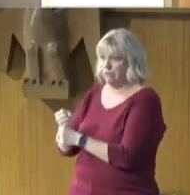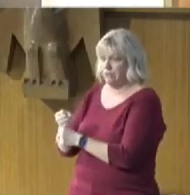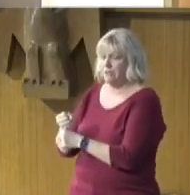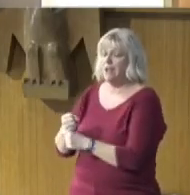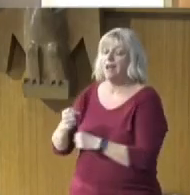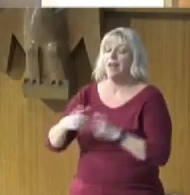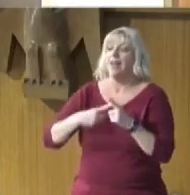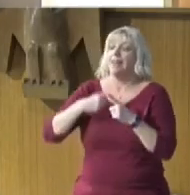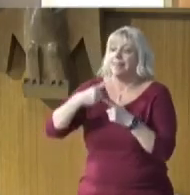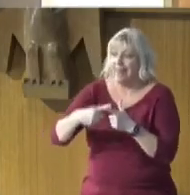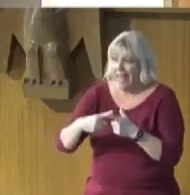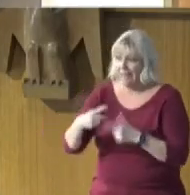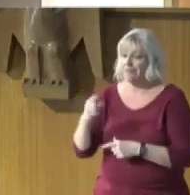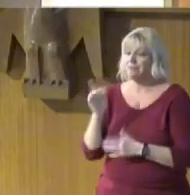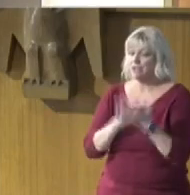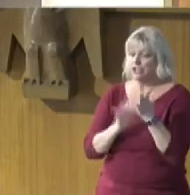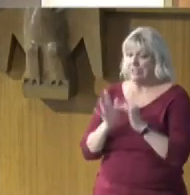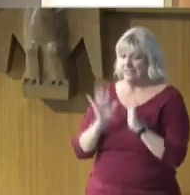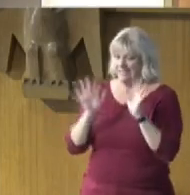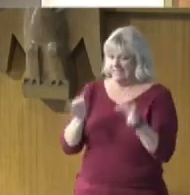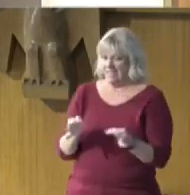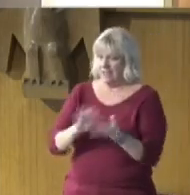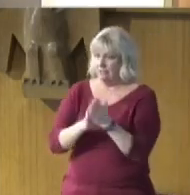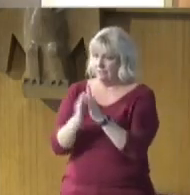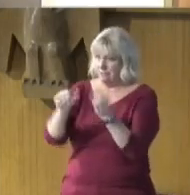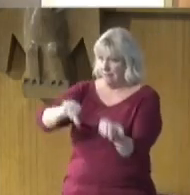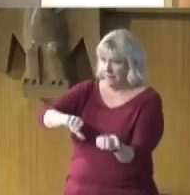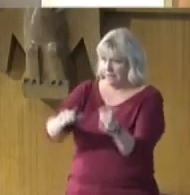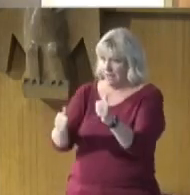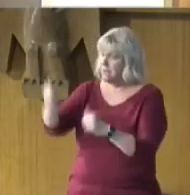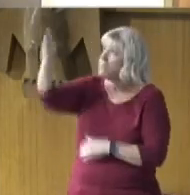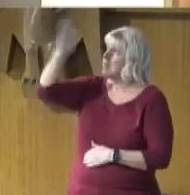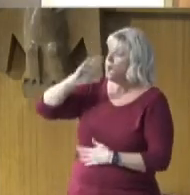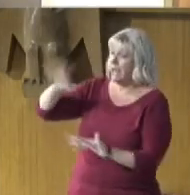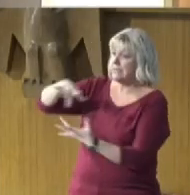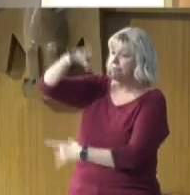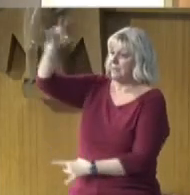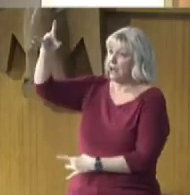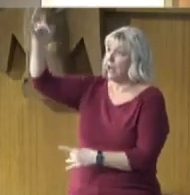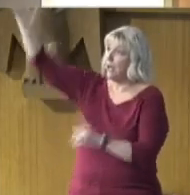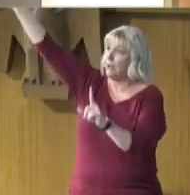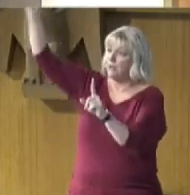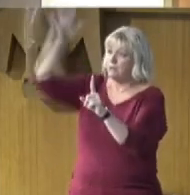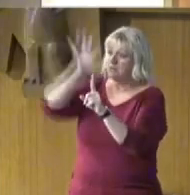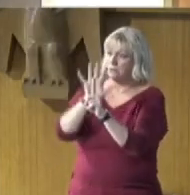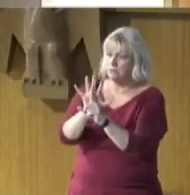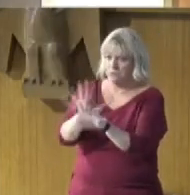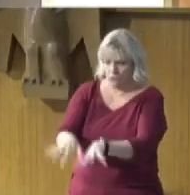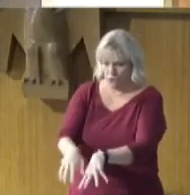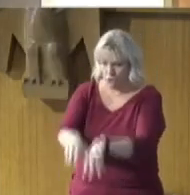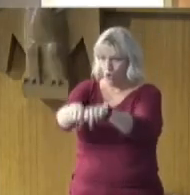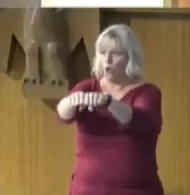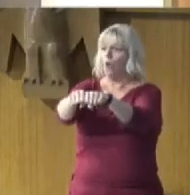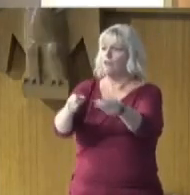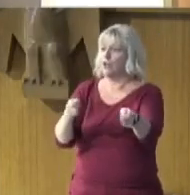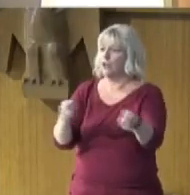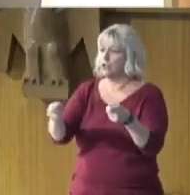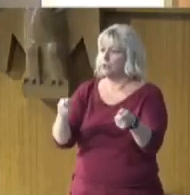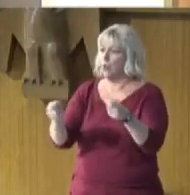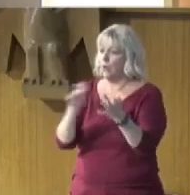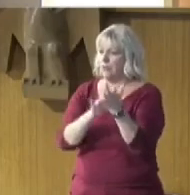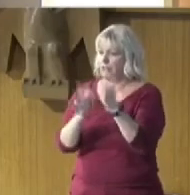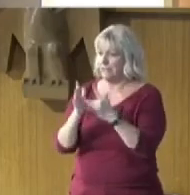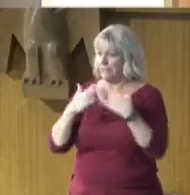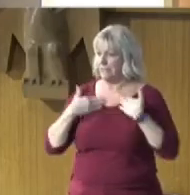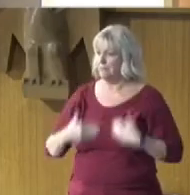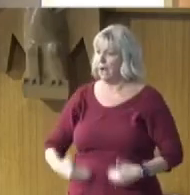Then, when Jesus decided to be baptized, the Spirit of God descended from heaven, took over the controls of Jesus' body,